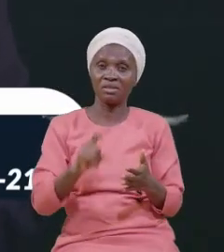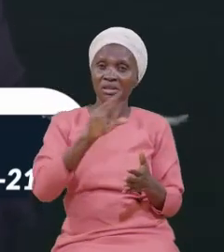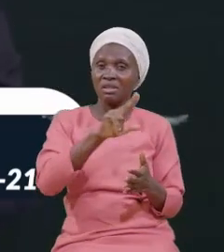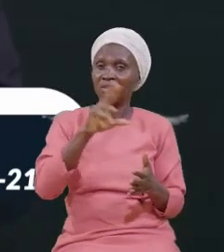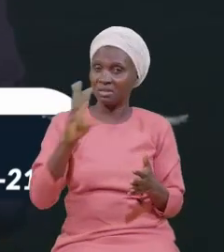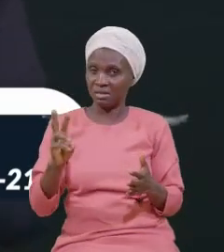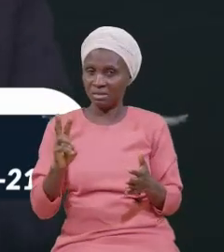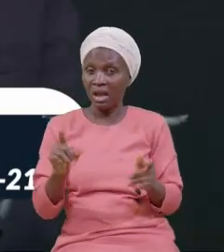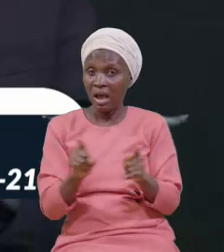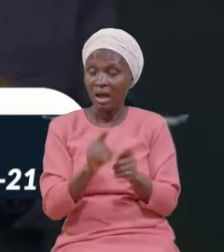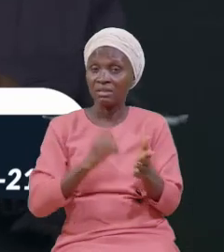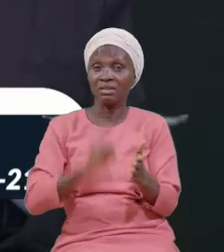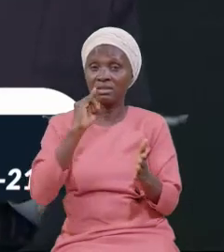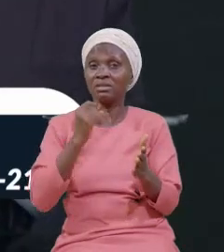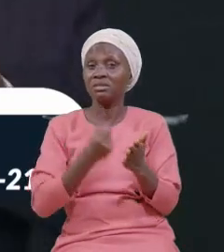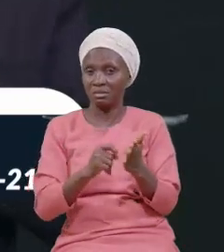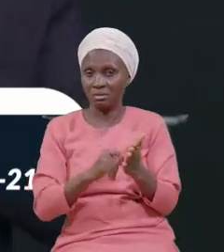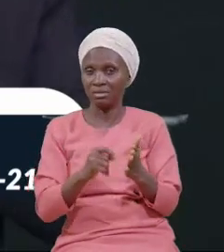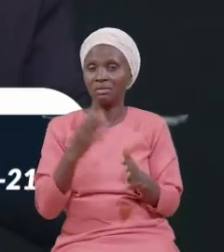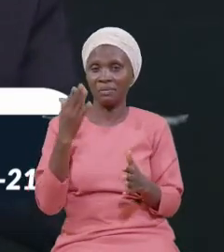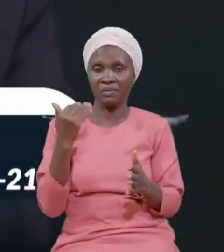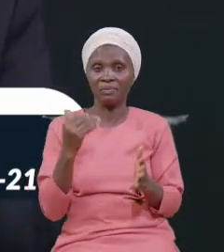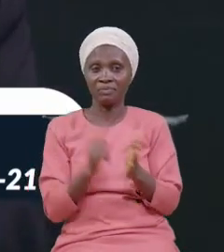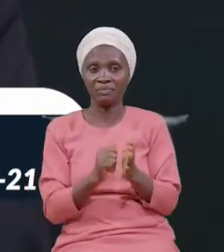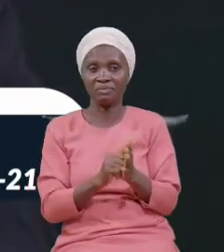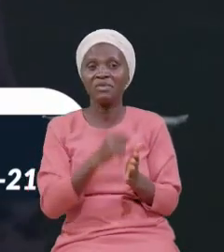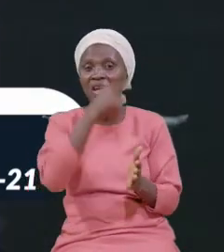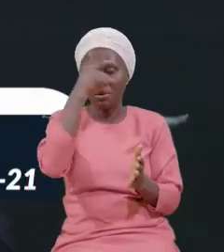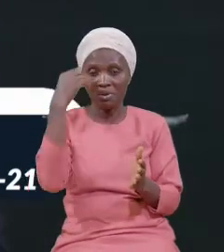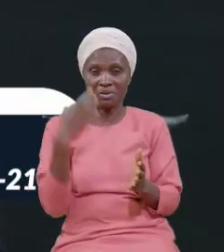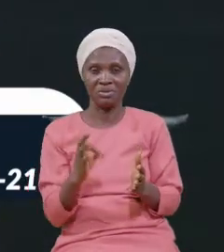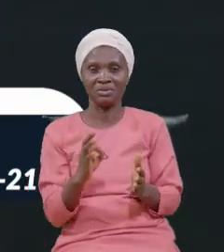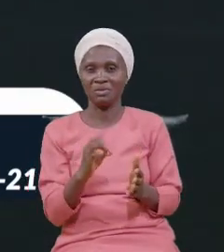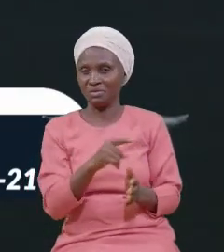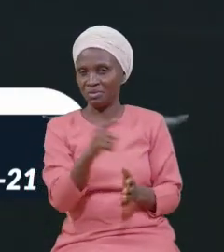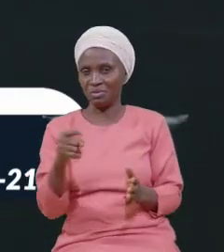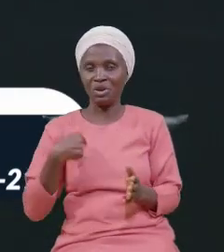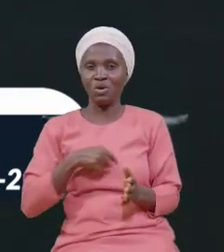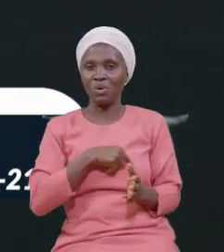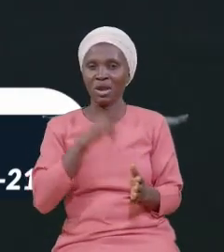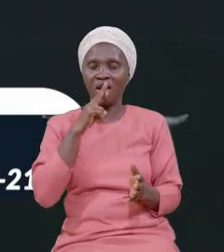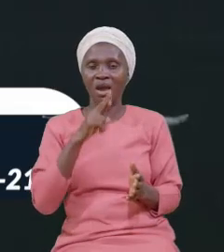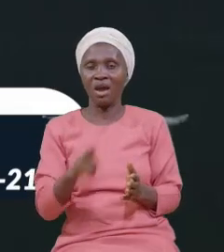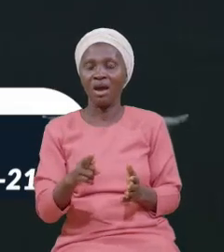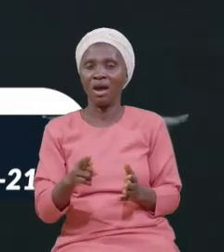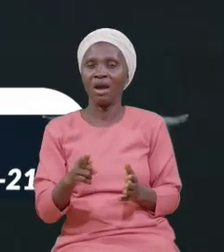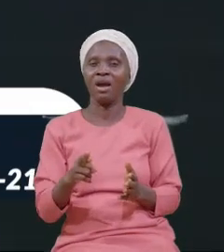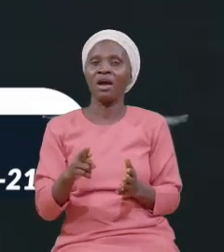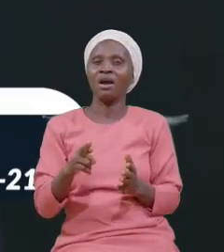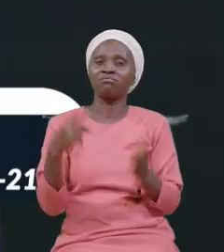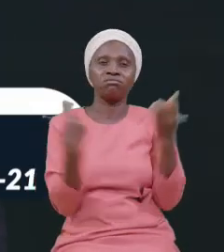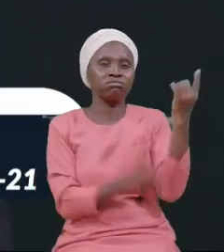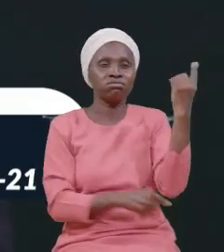written, for thy sake are we killed all the day long. We are